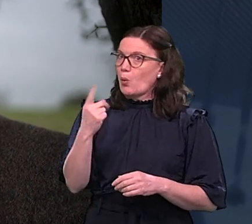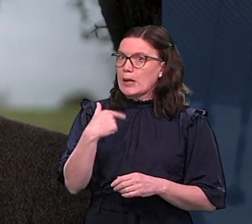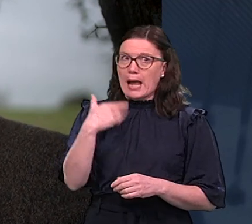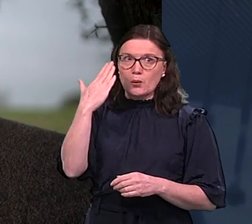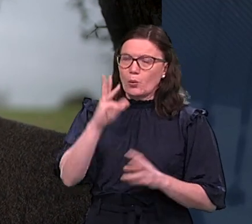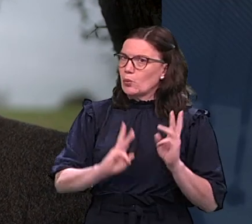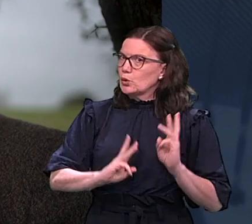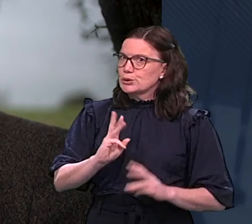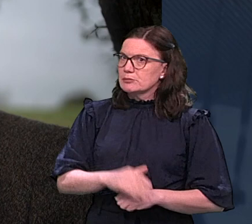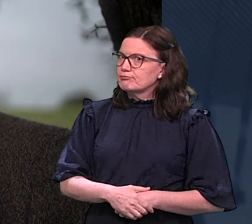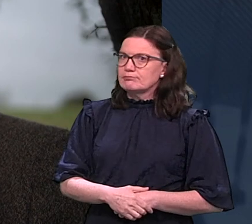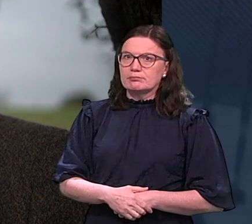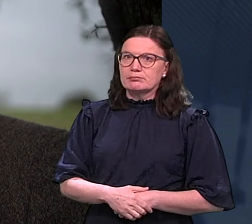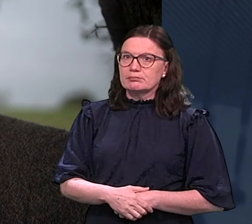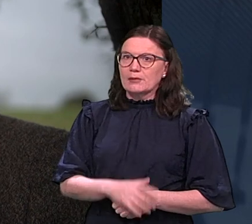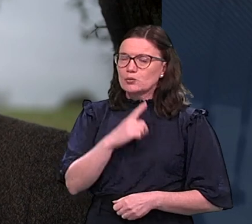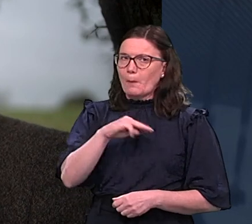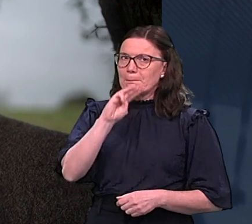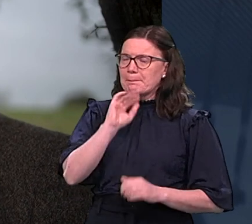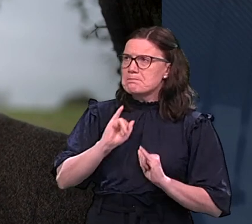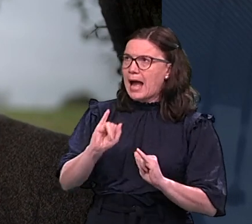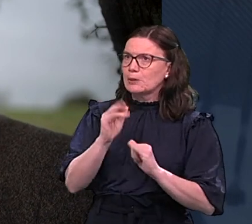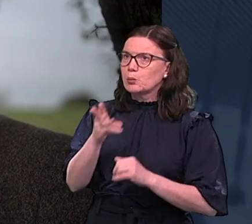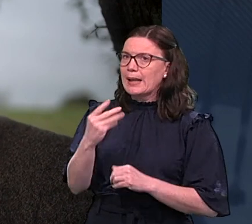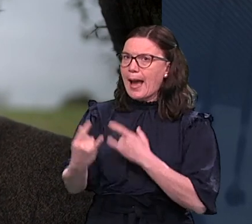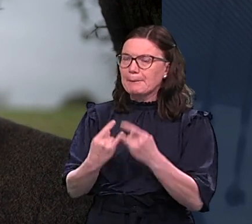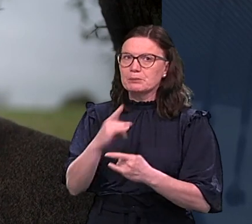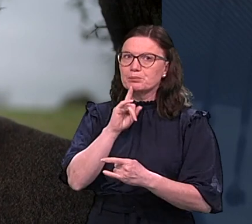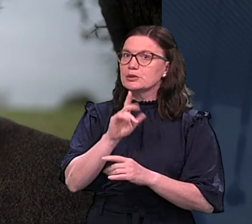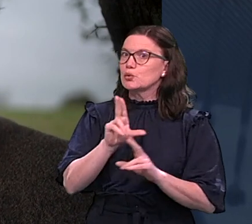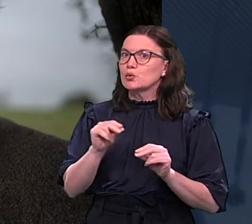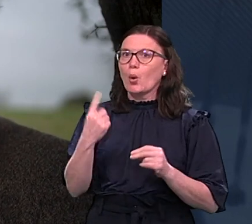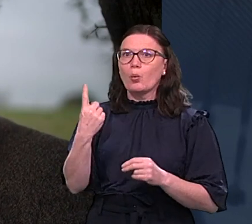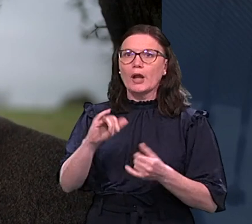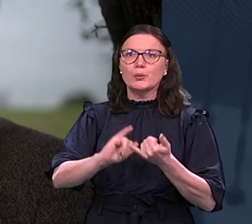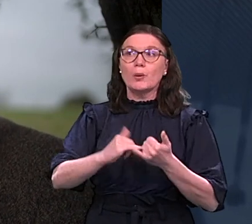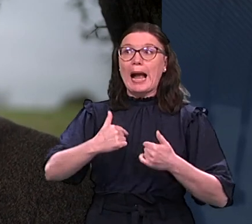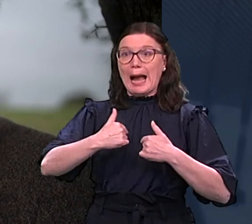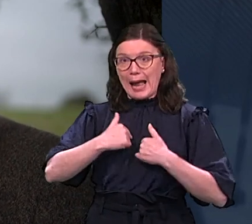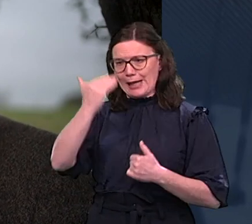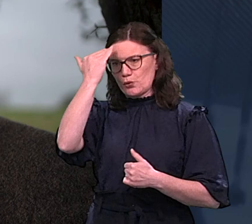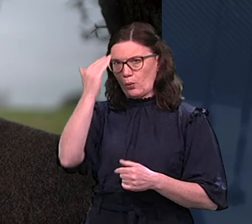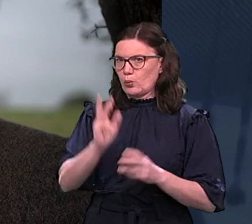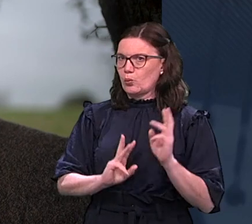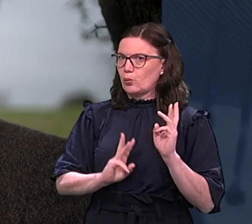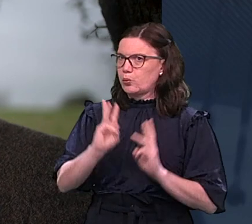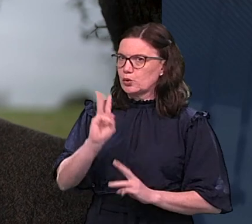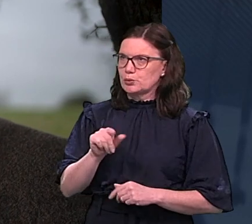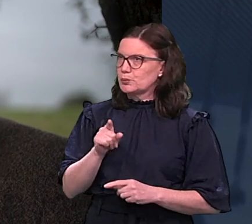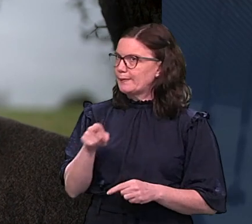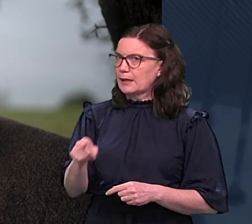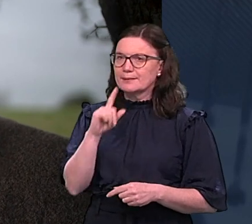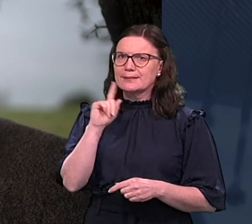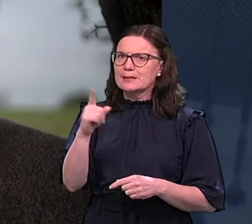chop down one of these trees. I'm not saying bad things would happen, but nobody I know would chop down one of these trees. These are the white hawthorn